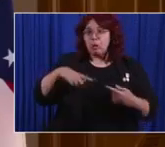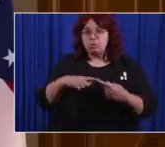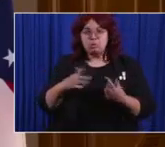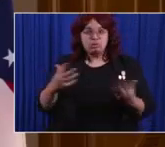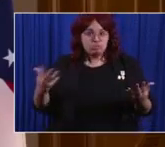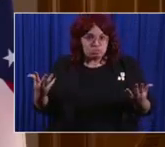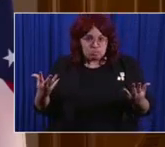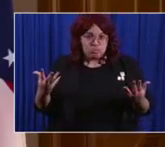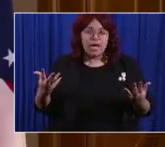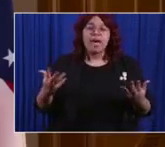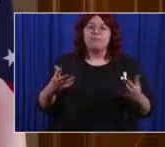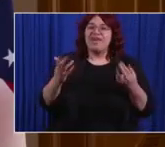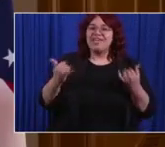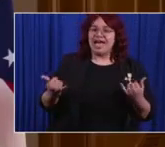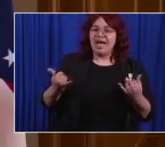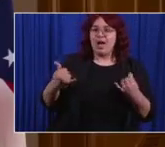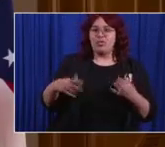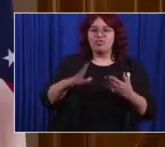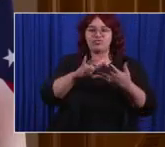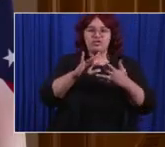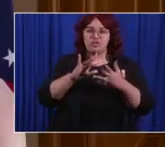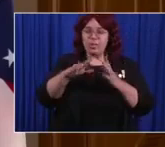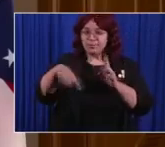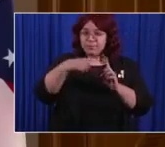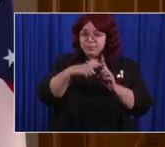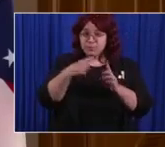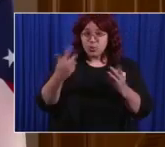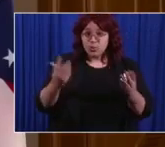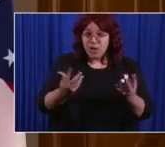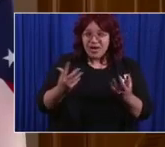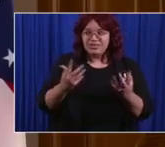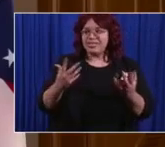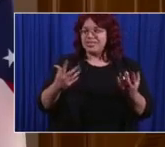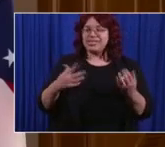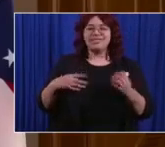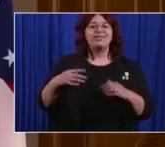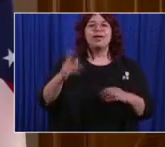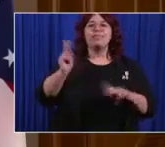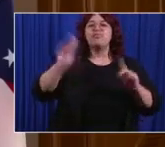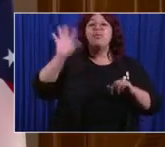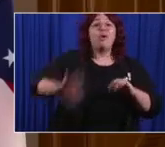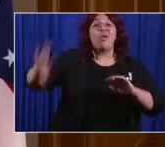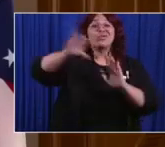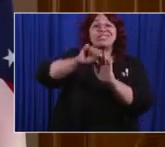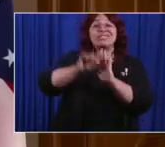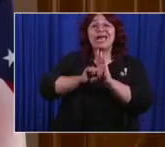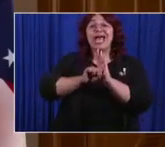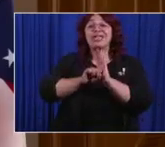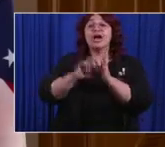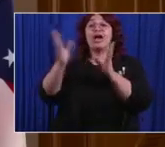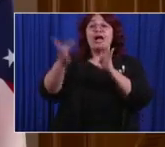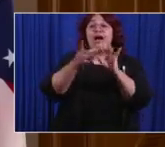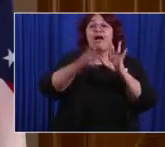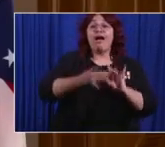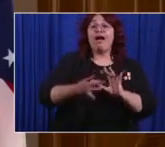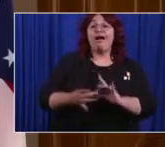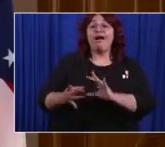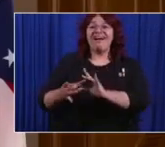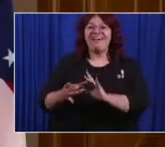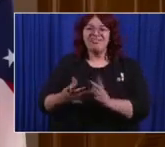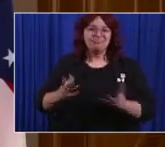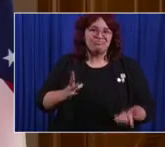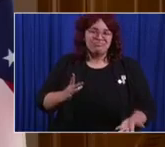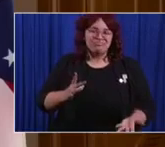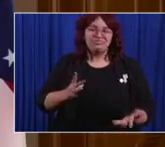we will not go to in-person press conferences. As you know, we've done some version of that as we've traveled. We were at the Cintas Center. We